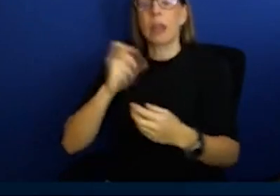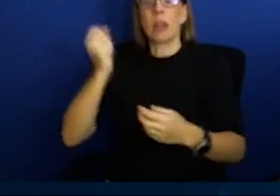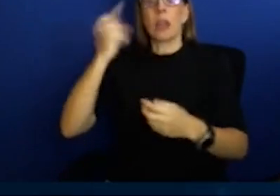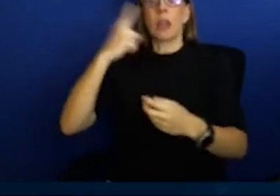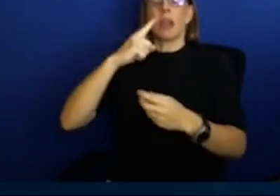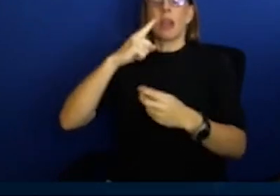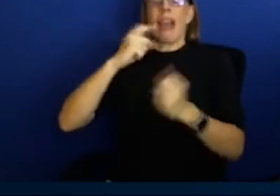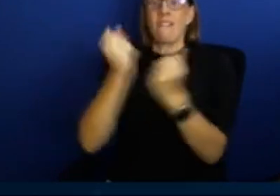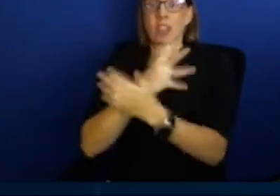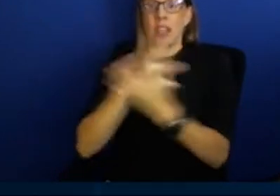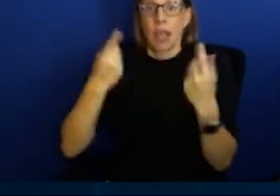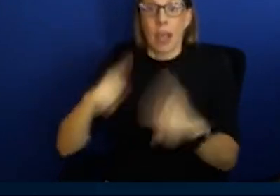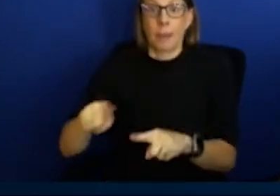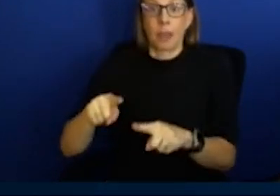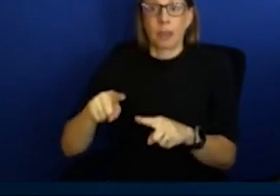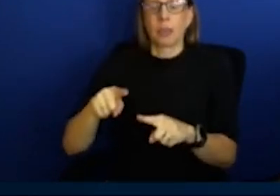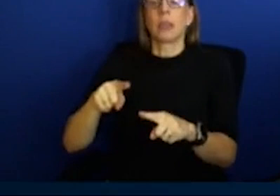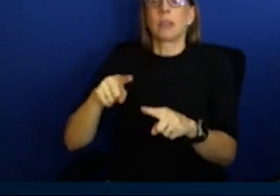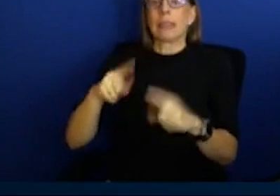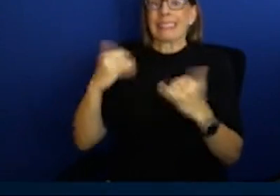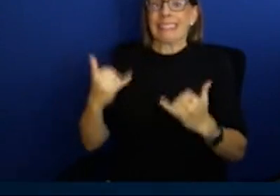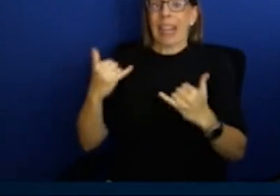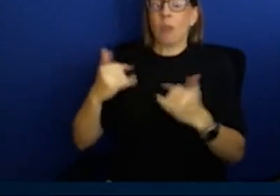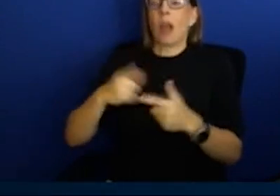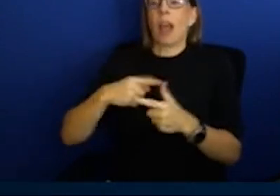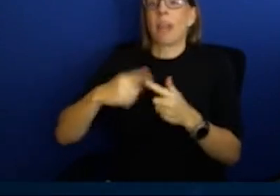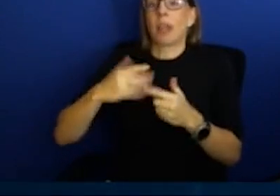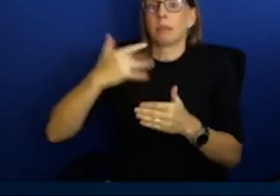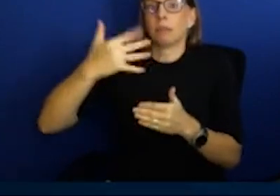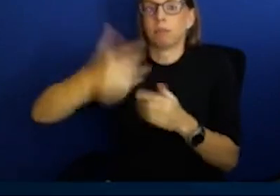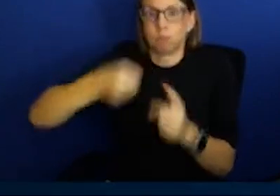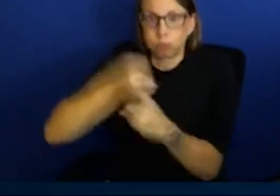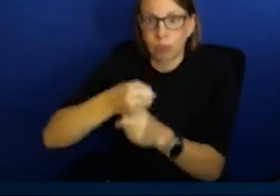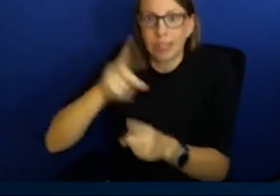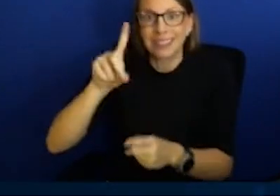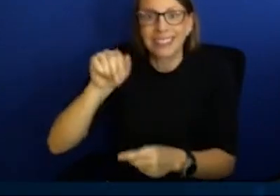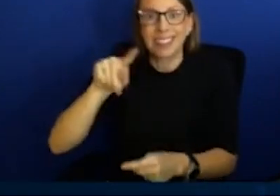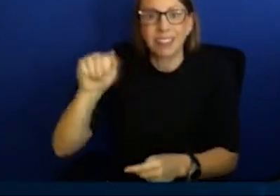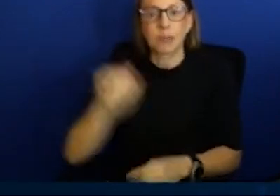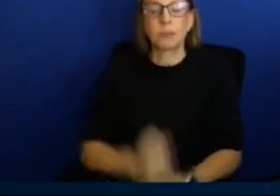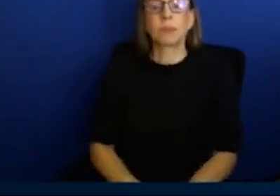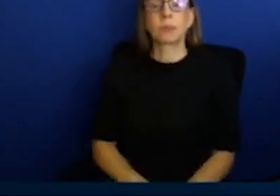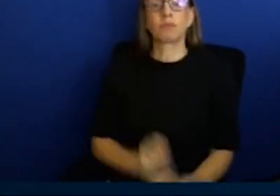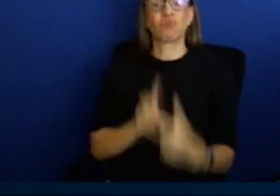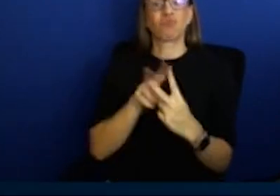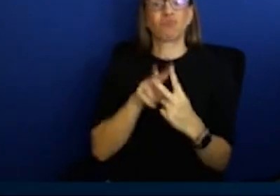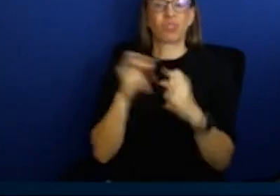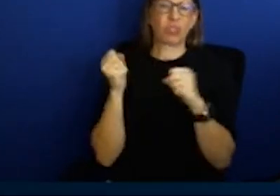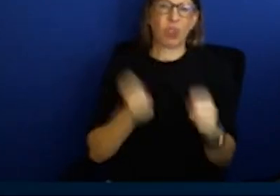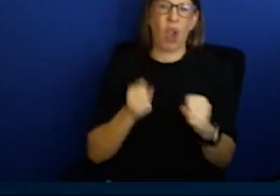circulating then, never mind what would happen when Delta arrived. And unfortunately, these 2 indicators were really strong